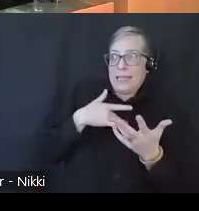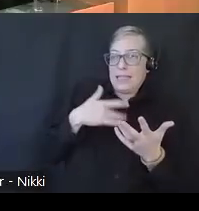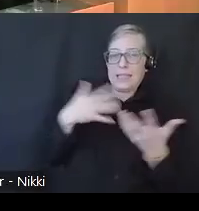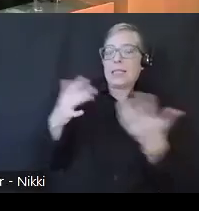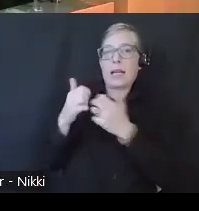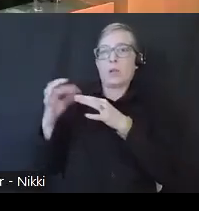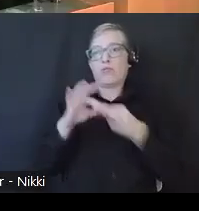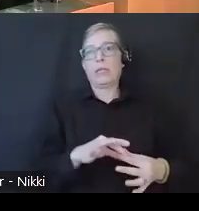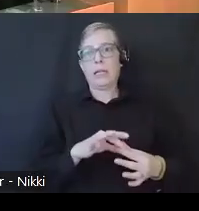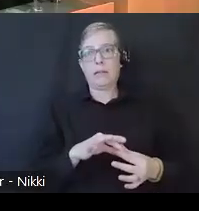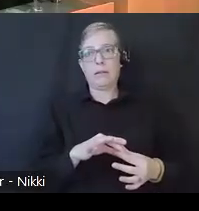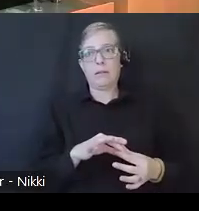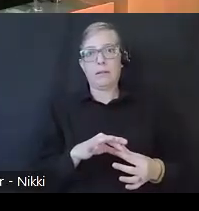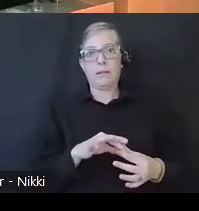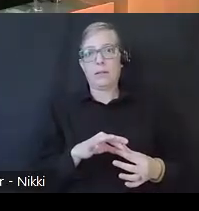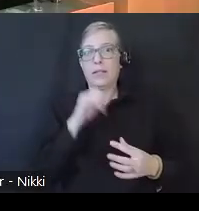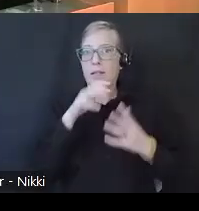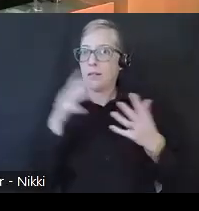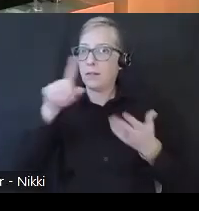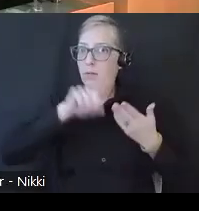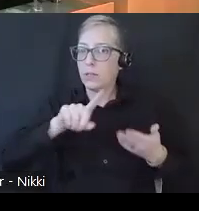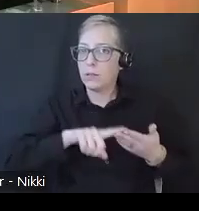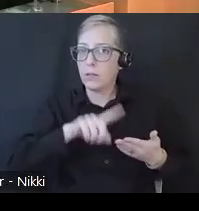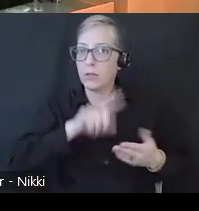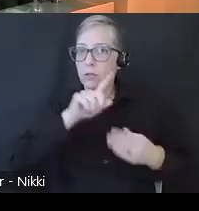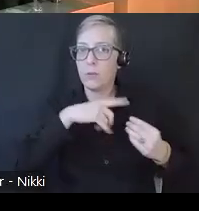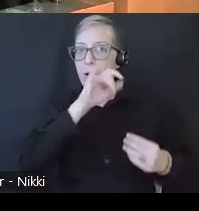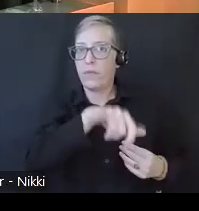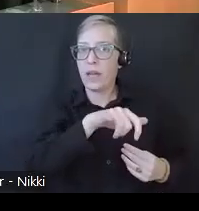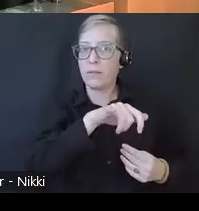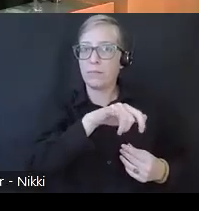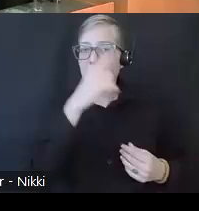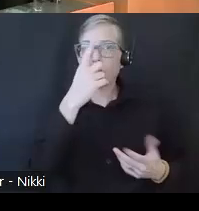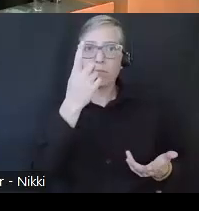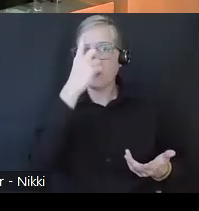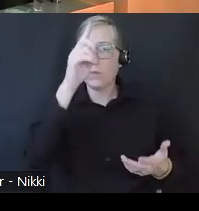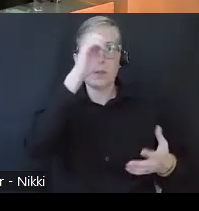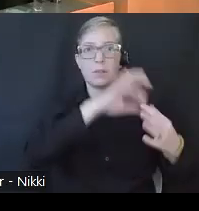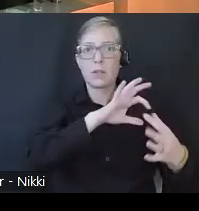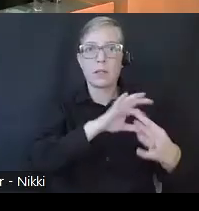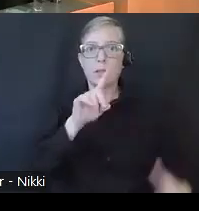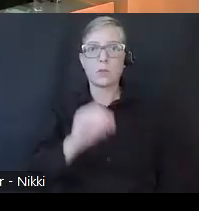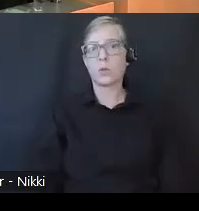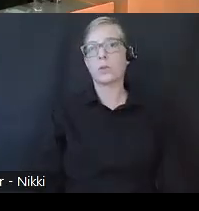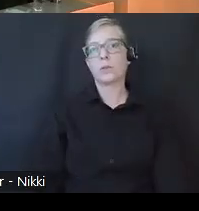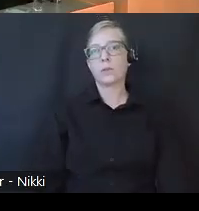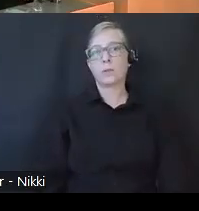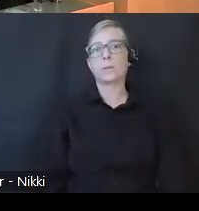there's really not that much research on sense presence in psychotic disorders.